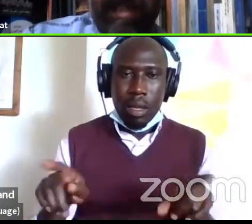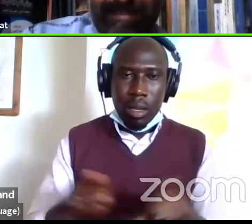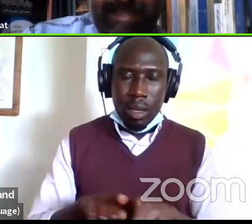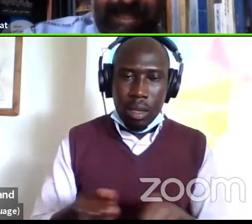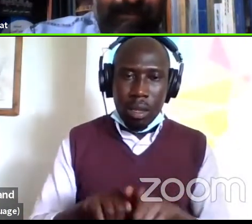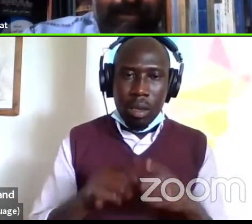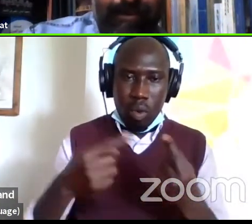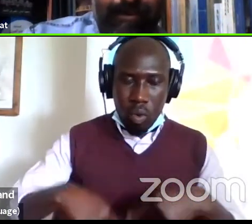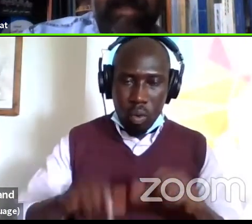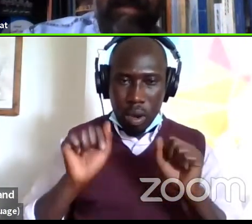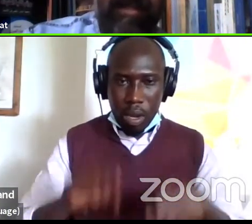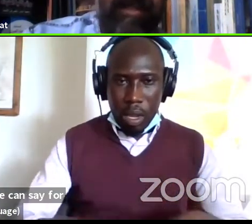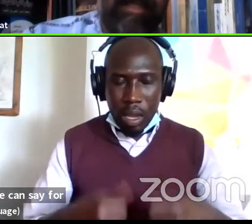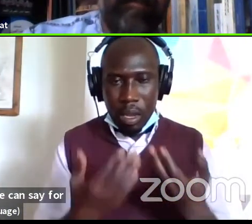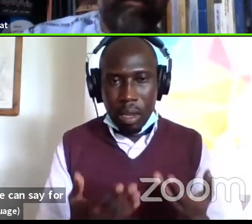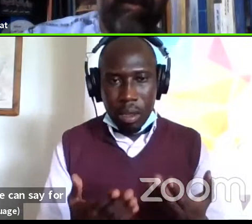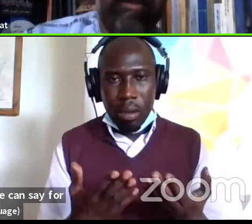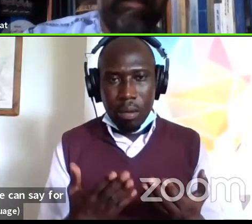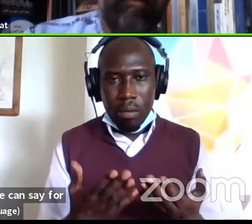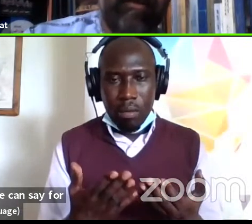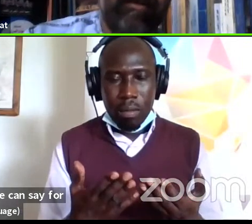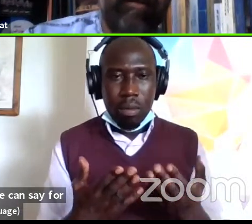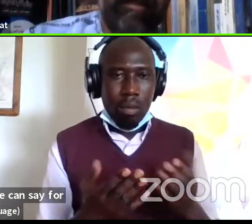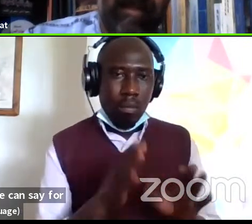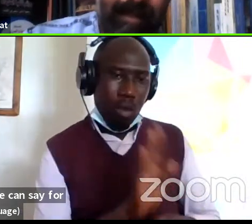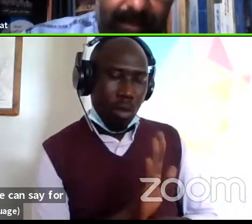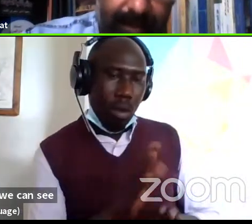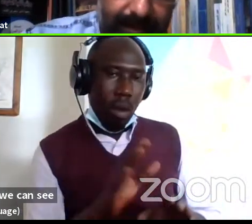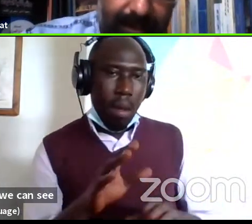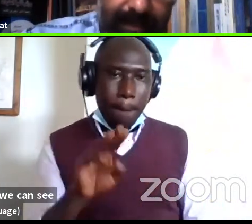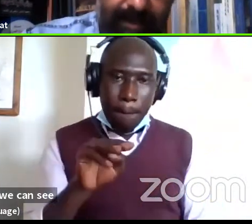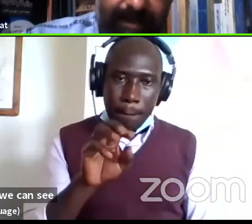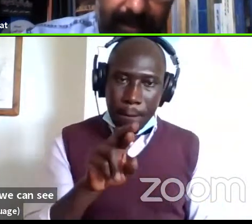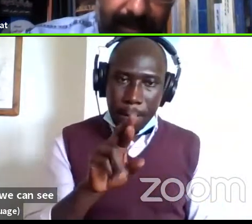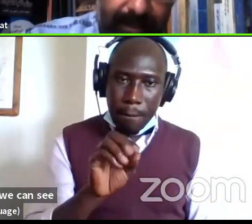we can say from the presentation from Yusr in Morocco and